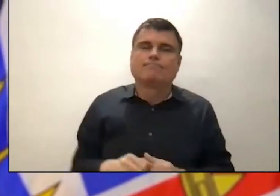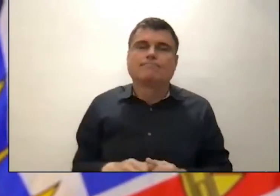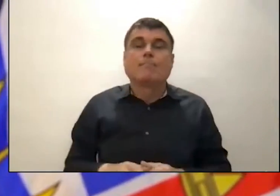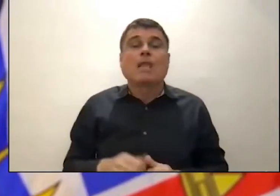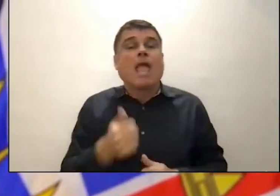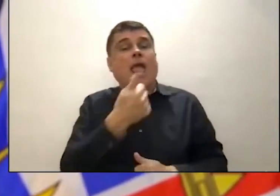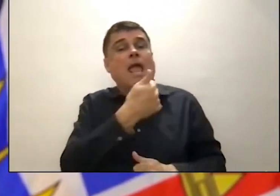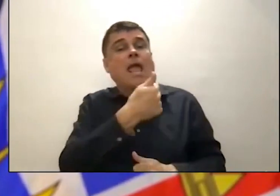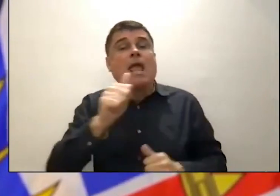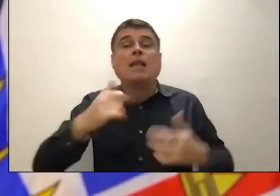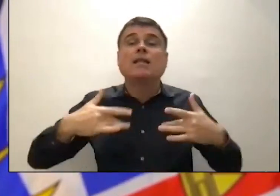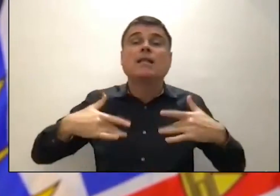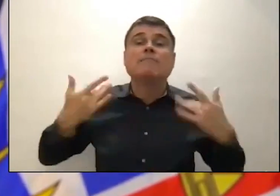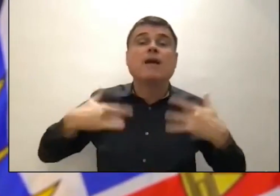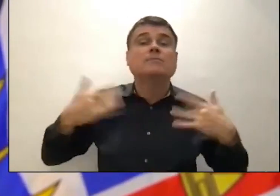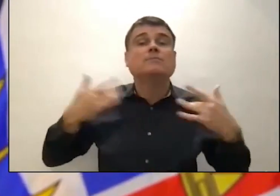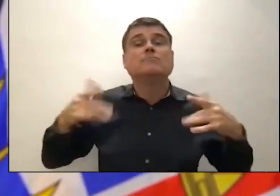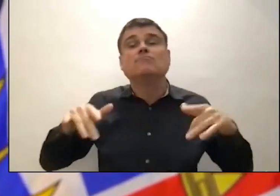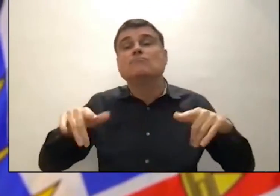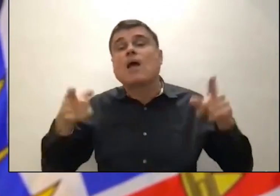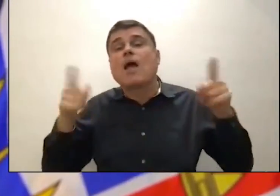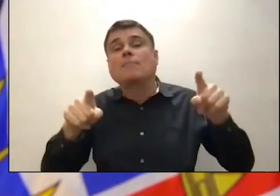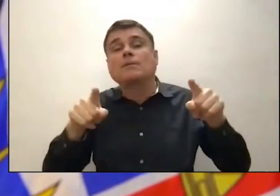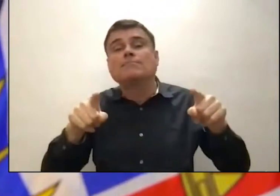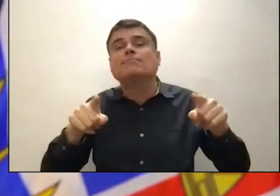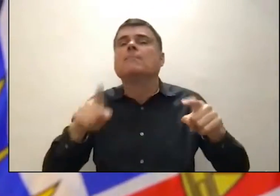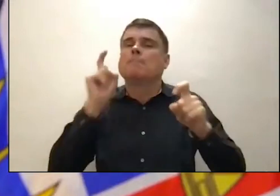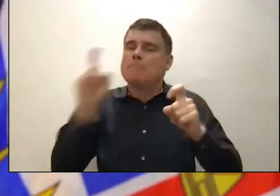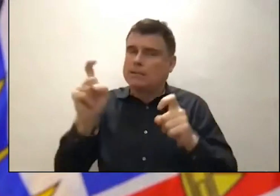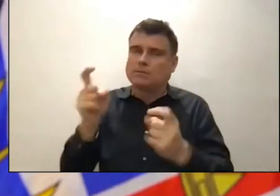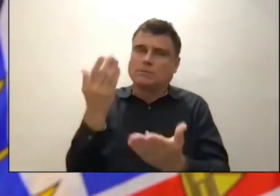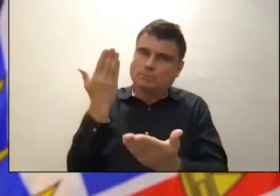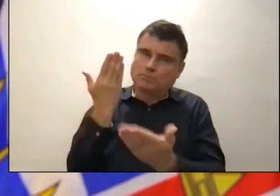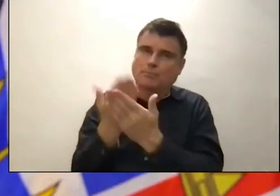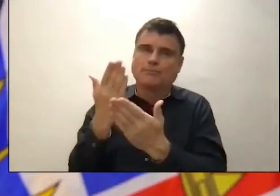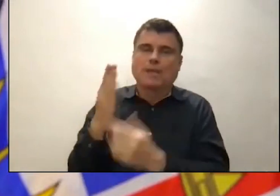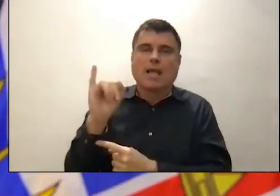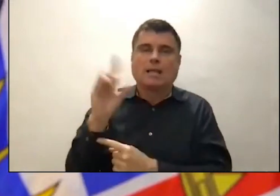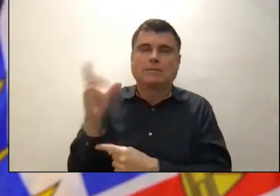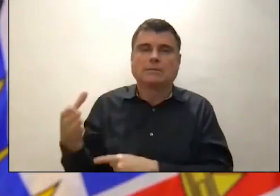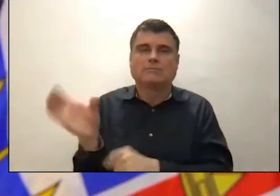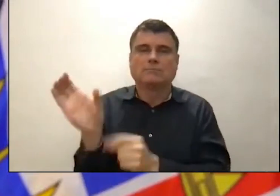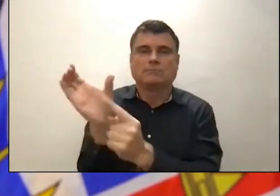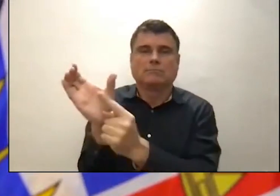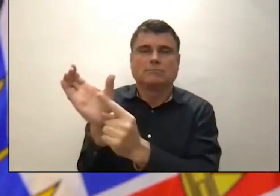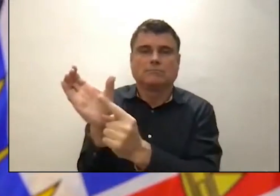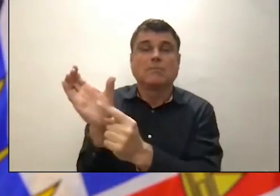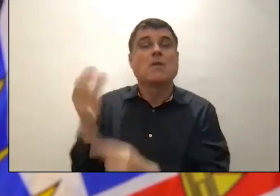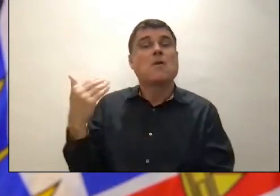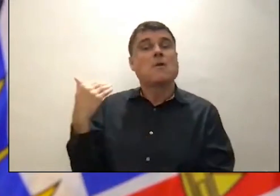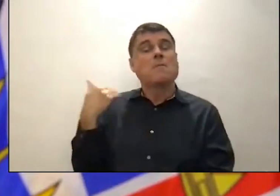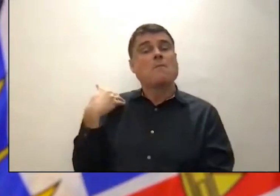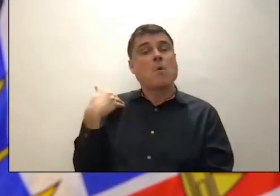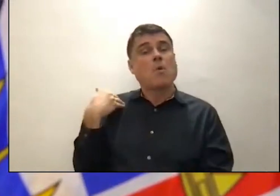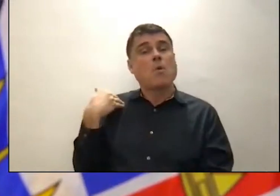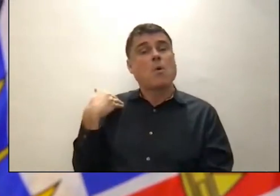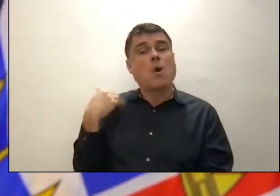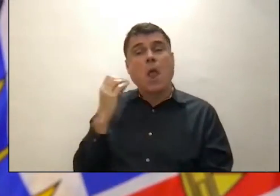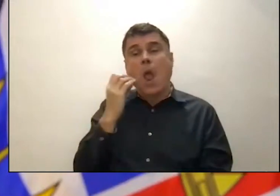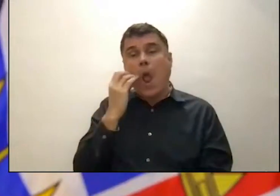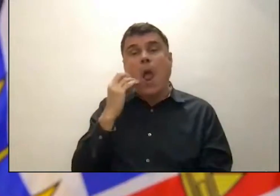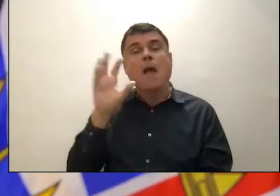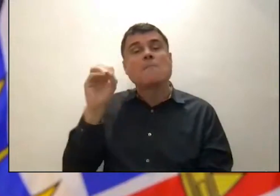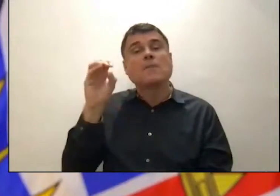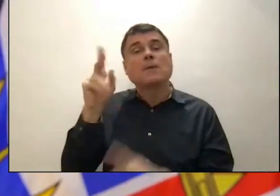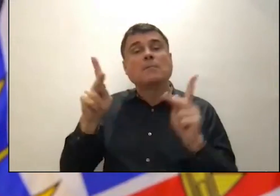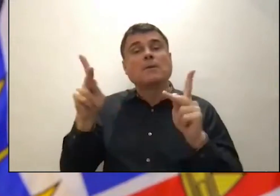BC vaccine card is required no matter the size of events. It no longer starts with events including 50 or more people,